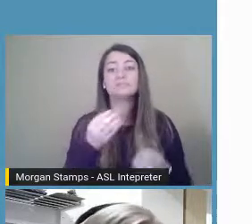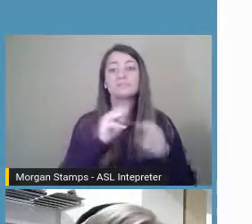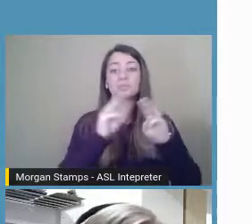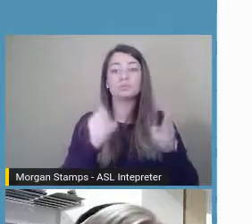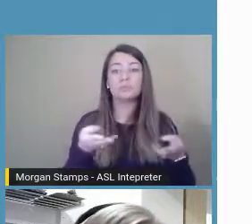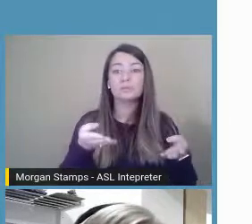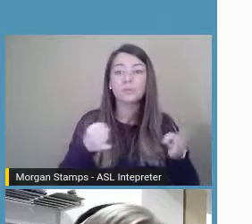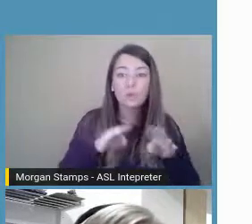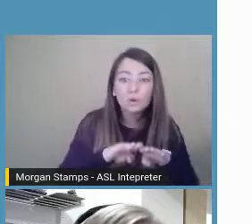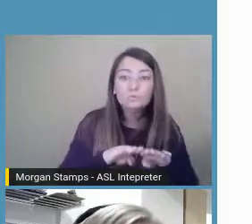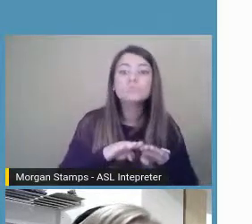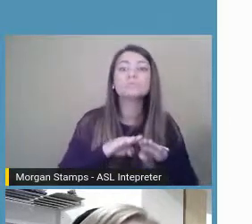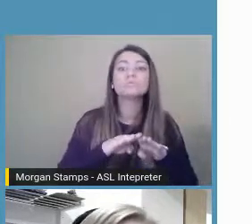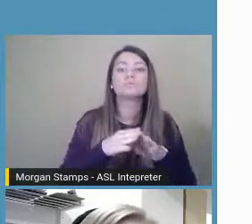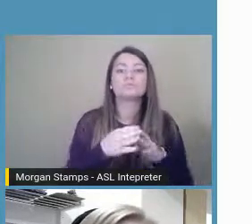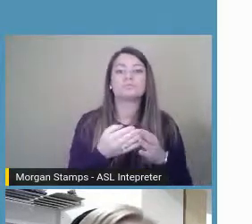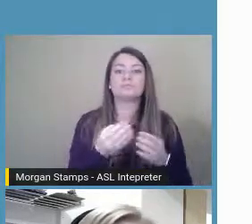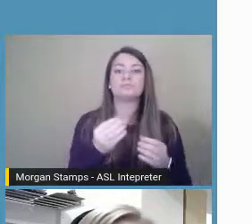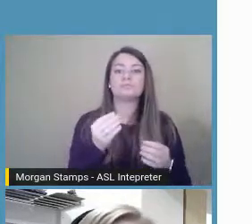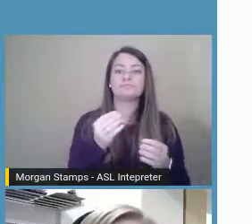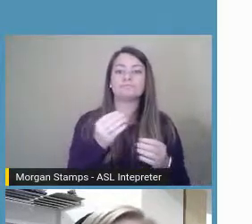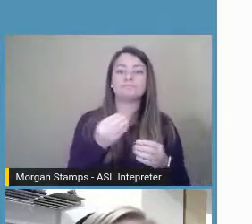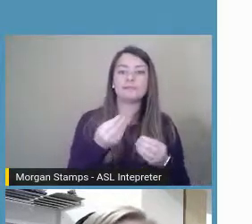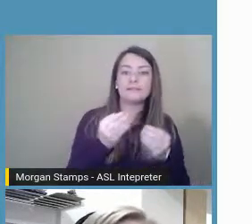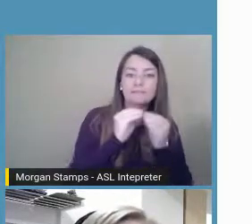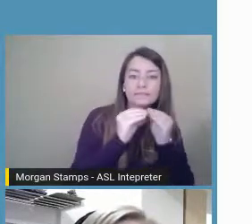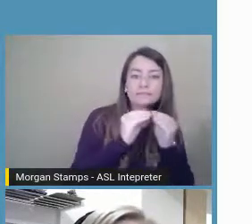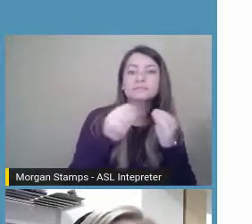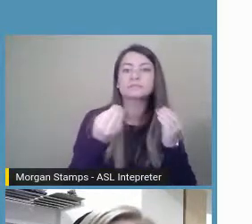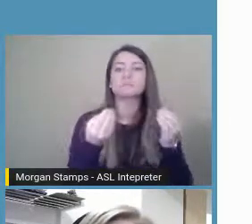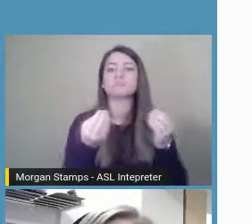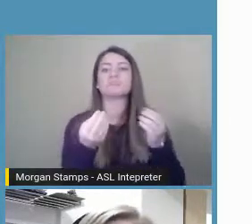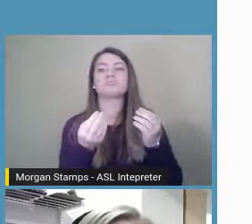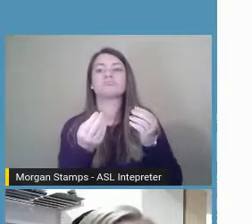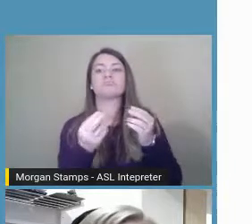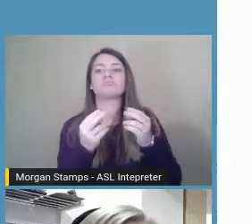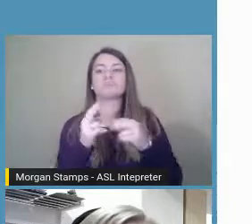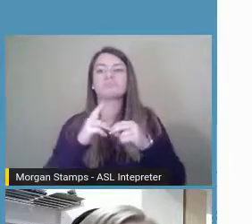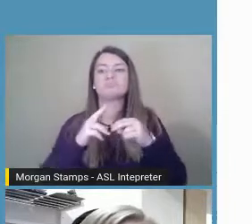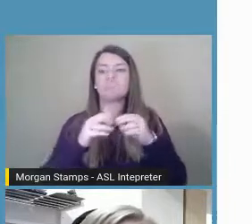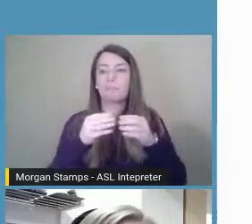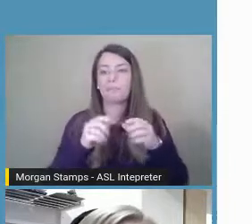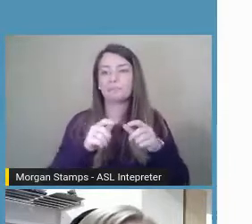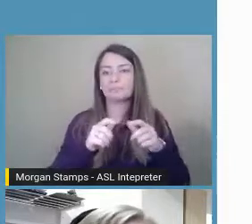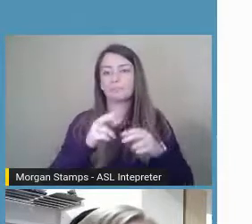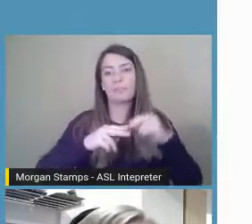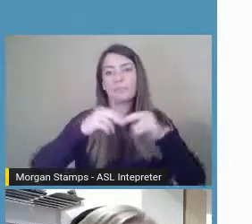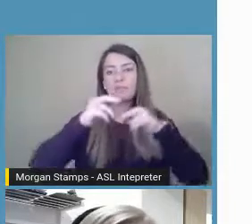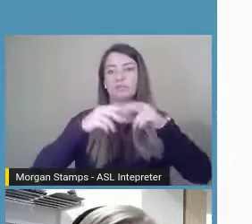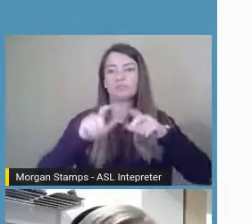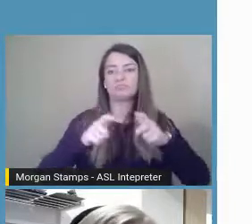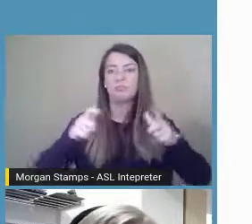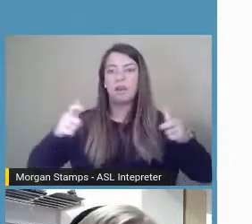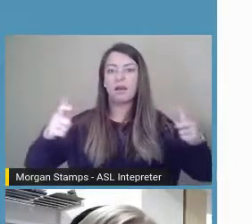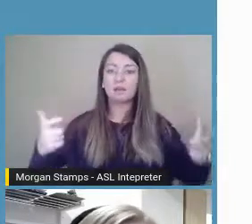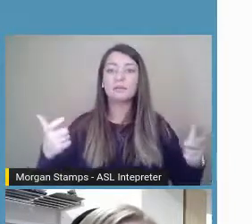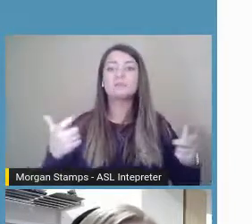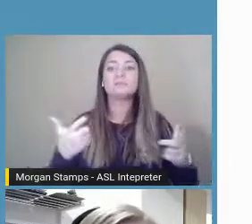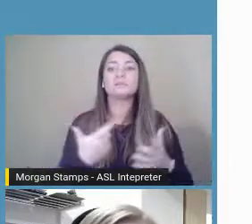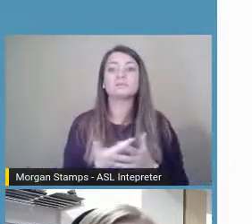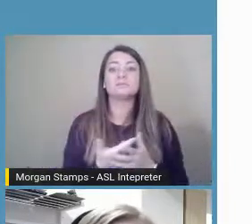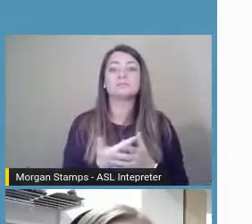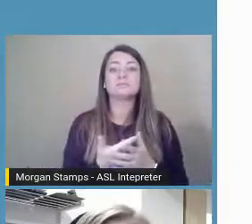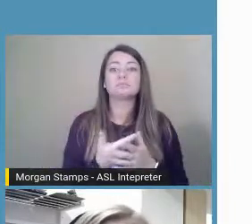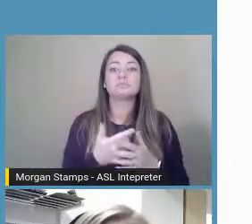for participants. Asheville is known not only for its burgeoning culinary scene, but also for the outsized ratio